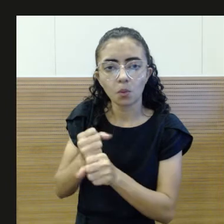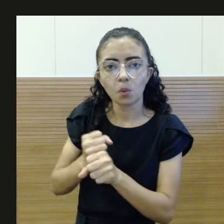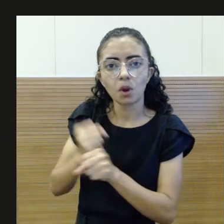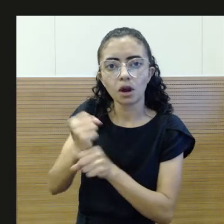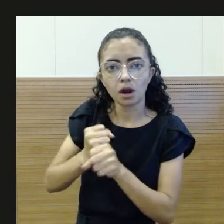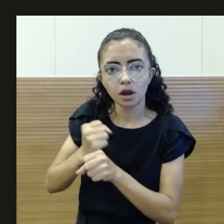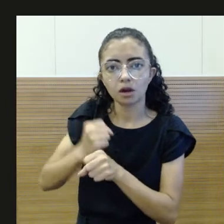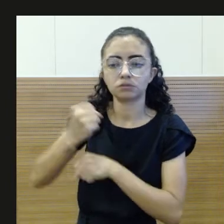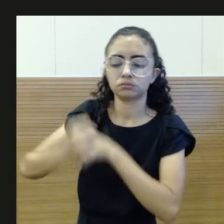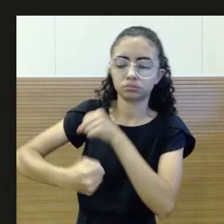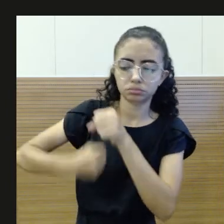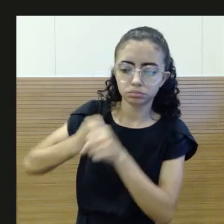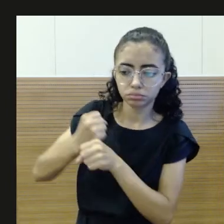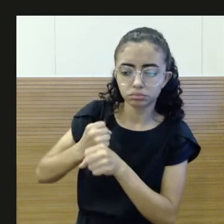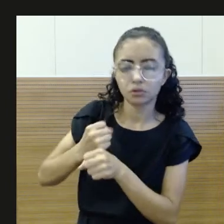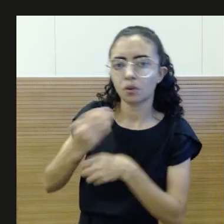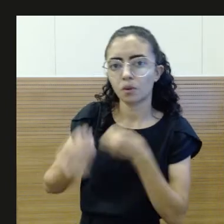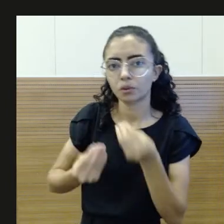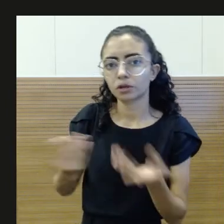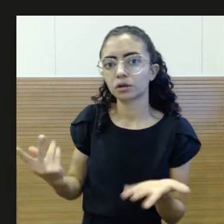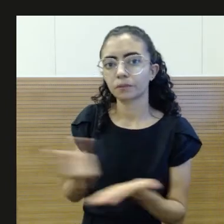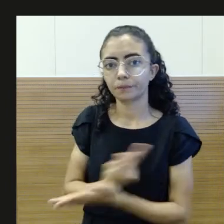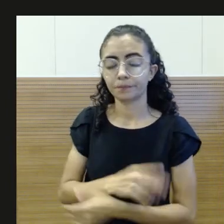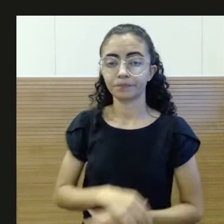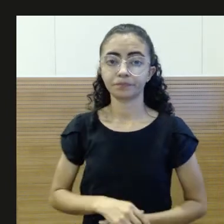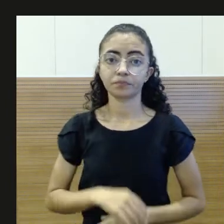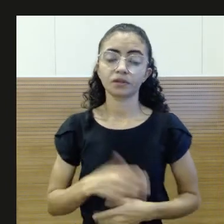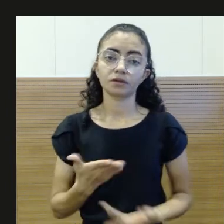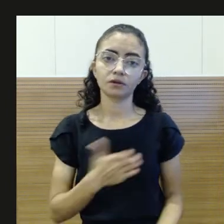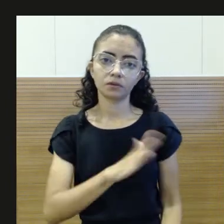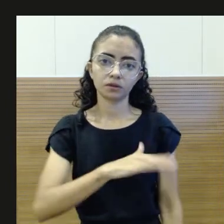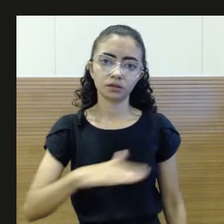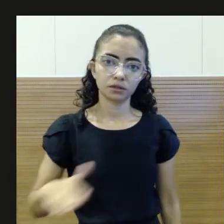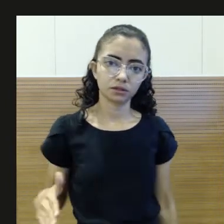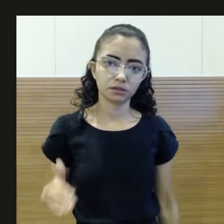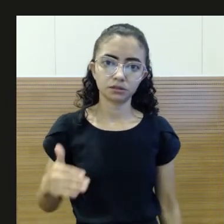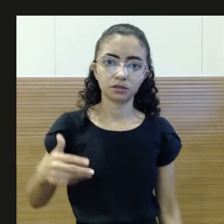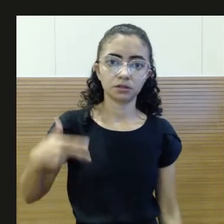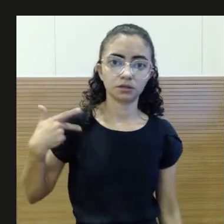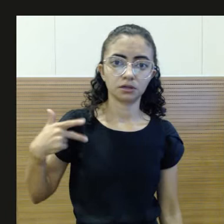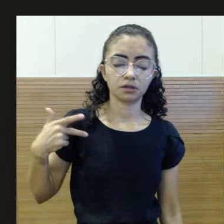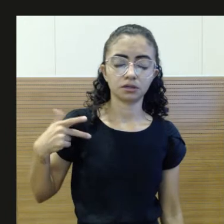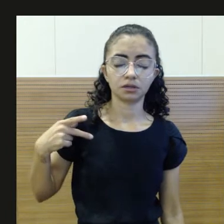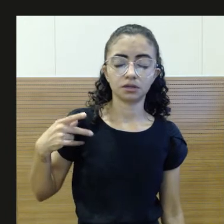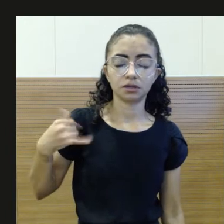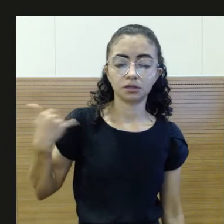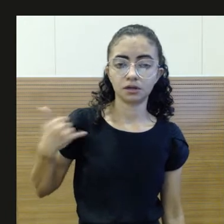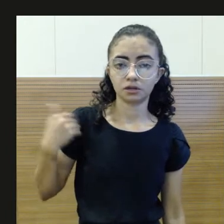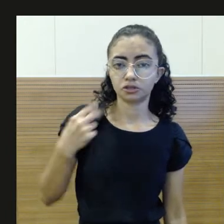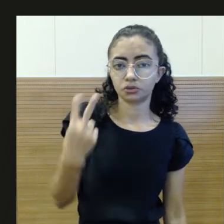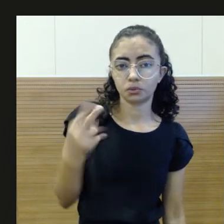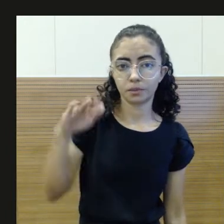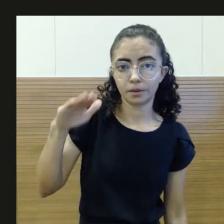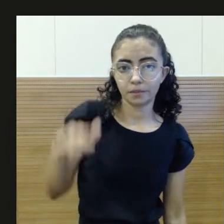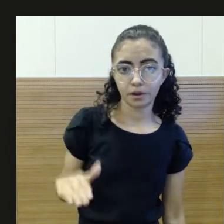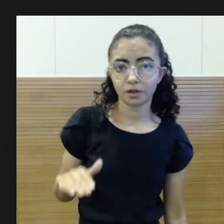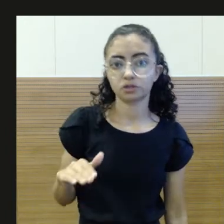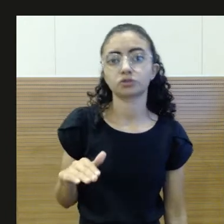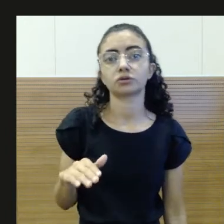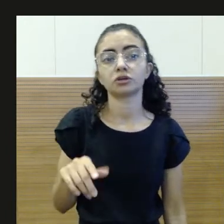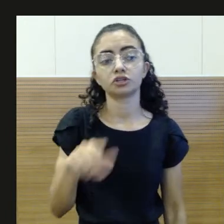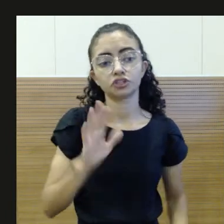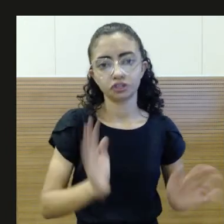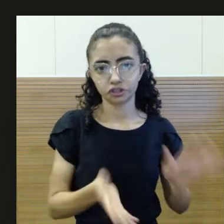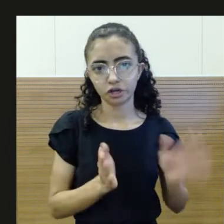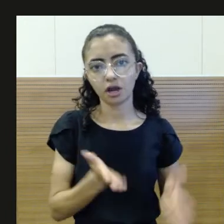continuity of the breastfeeding in starting the first 6 months. And the recommendation in the case of ultra processed foods is for children